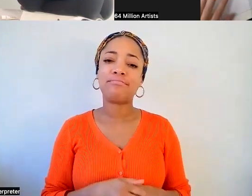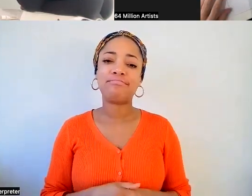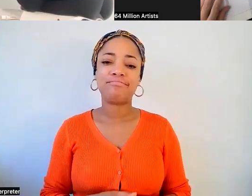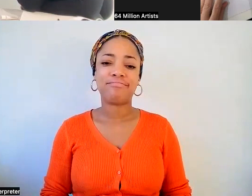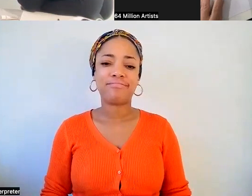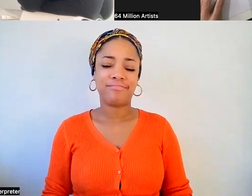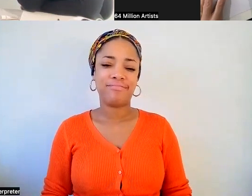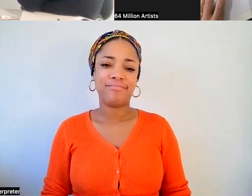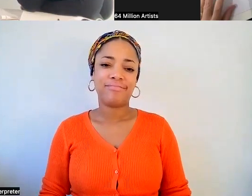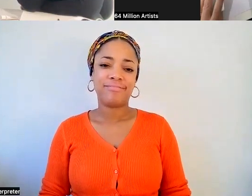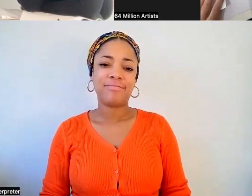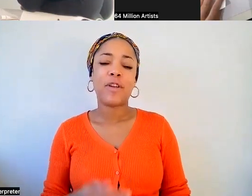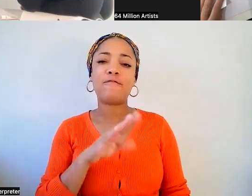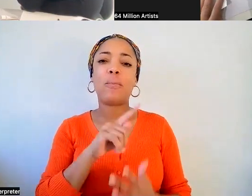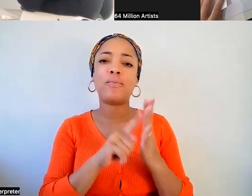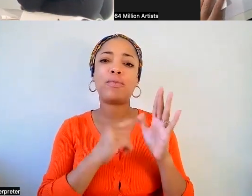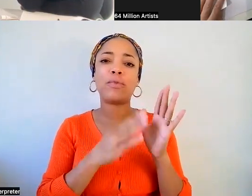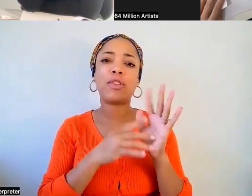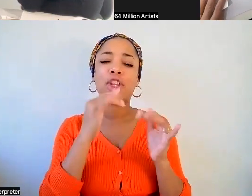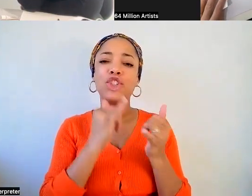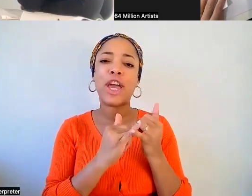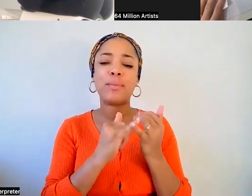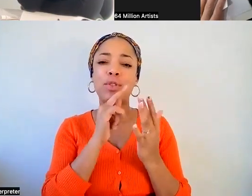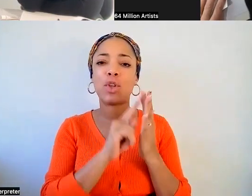still. From James Joyce, see? So